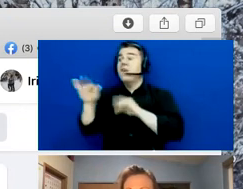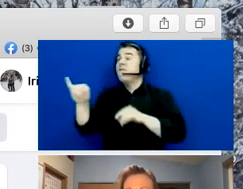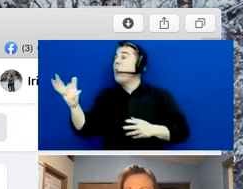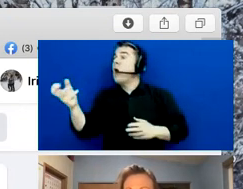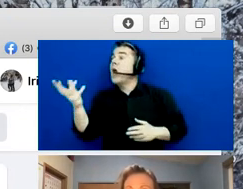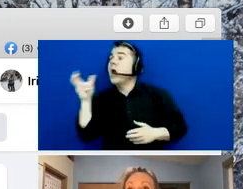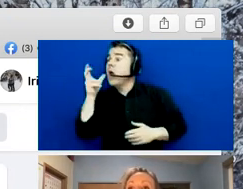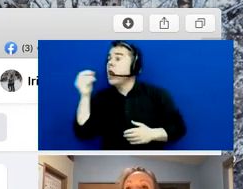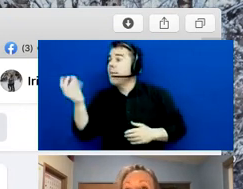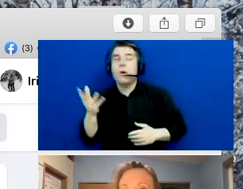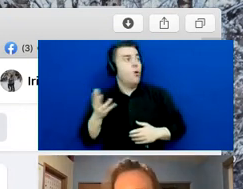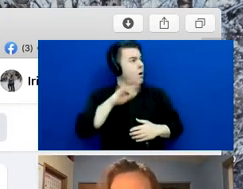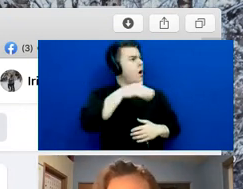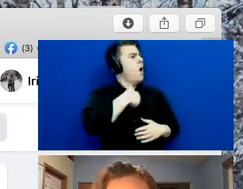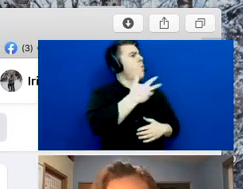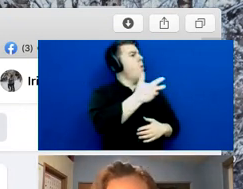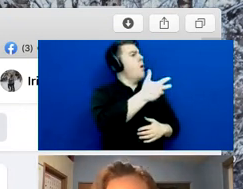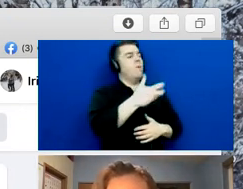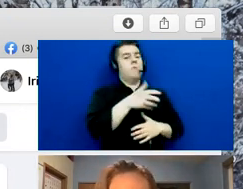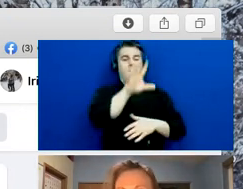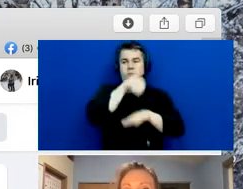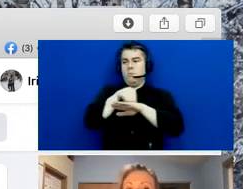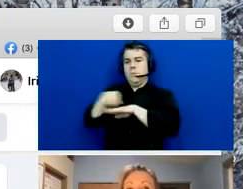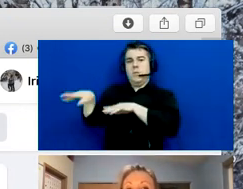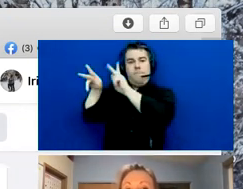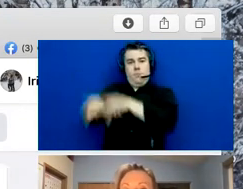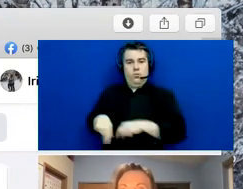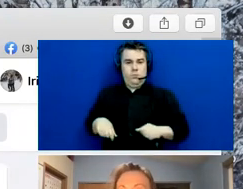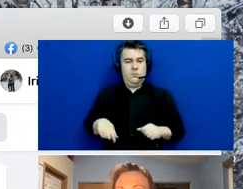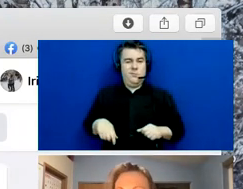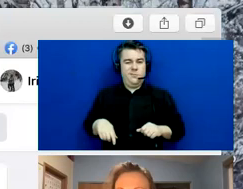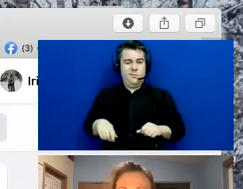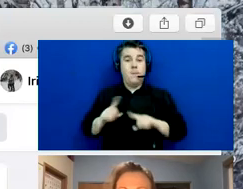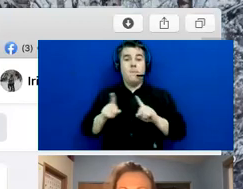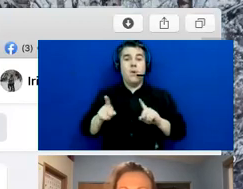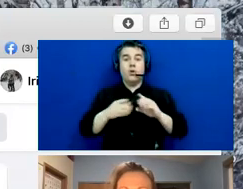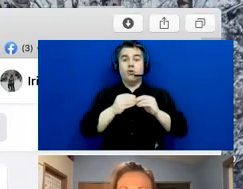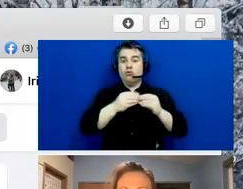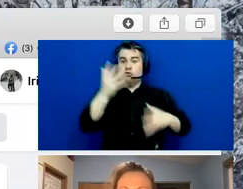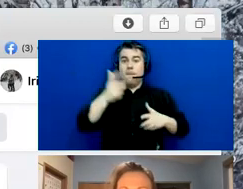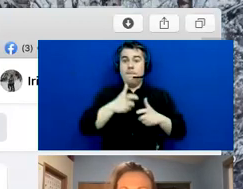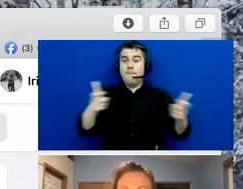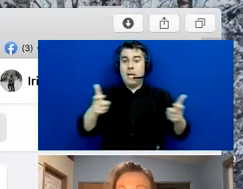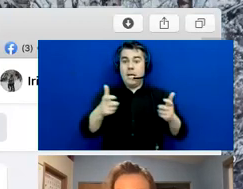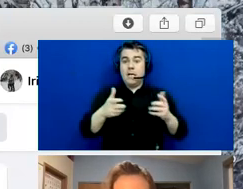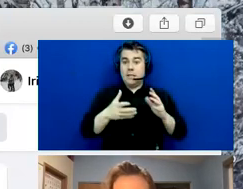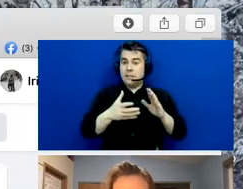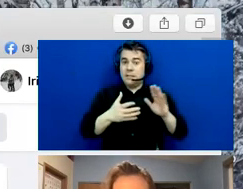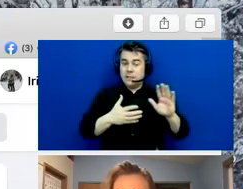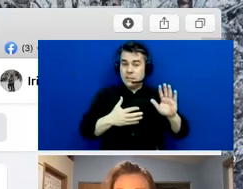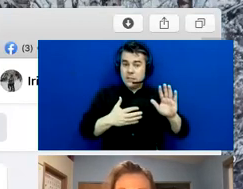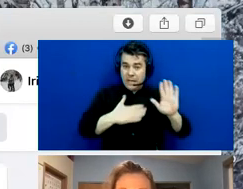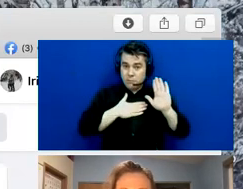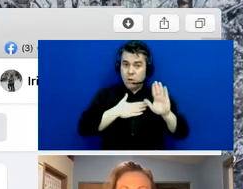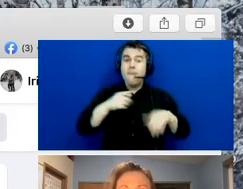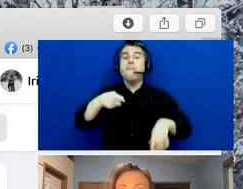yeah, I want to know about that, then I can send it to them privately. But don't post these big testimonies on publicly